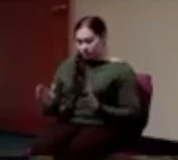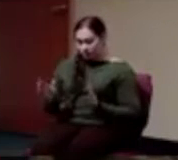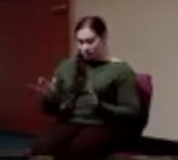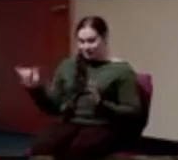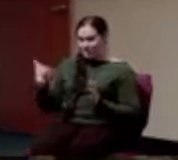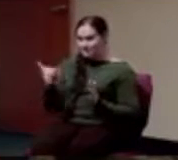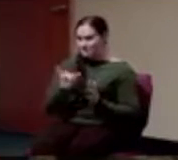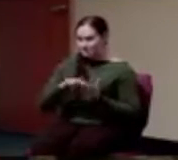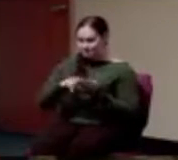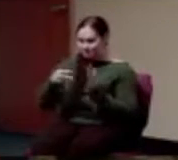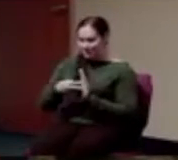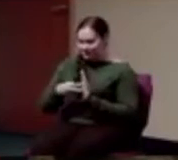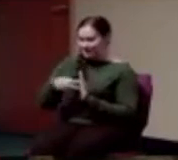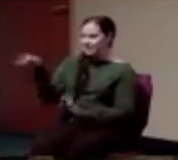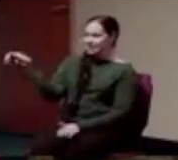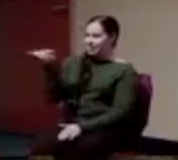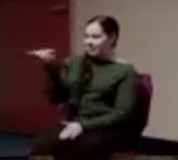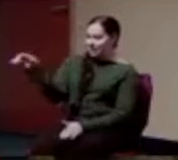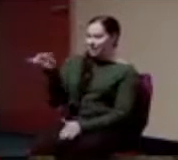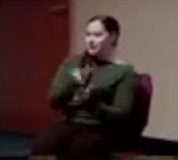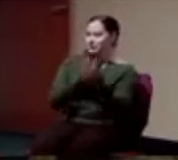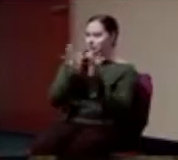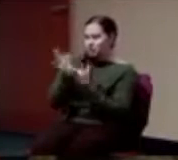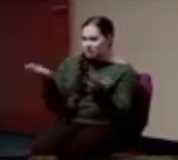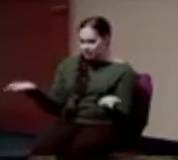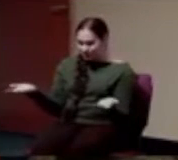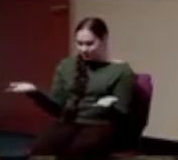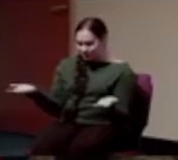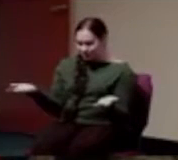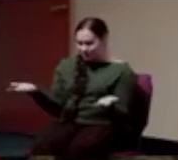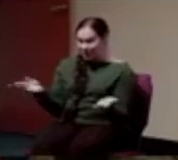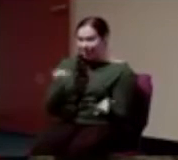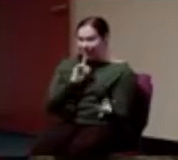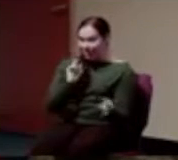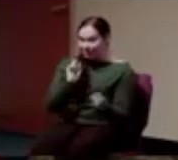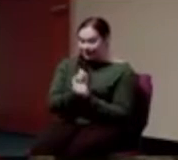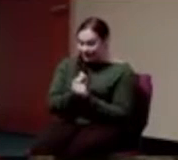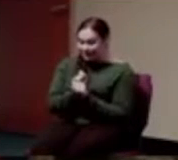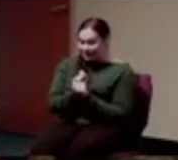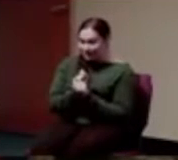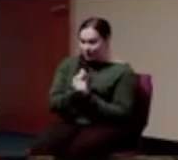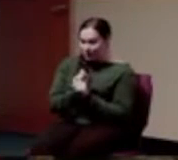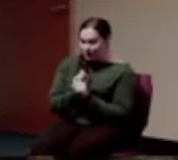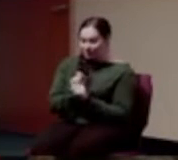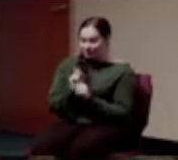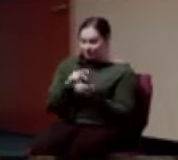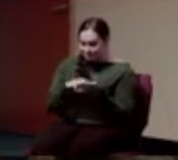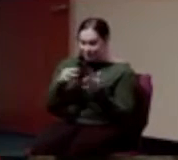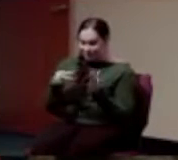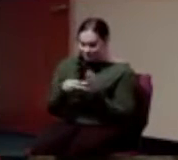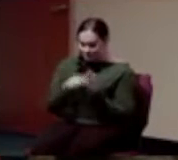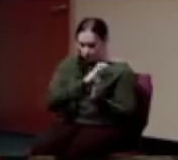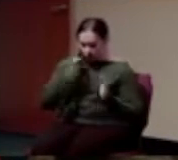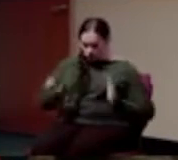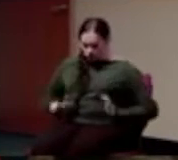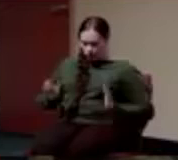Jesus, right? It literally means just that, the actual name Christian. They didn't have a name for that